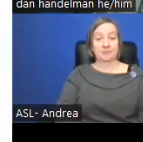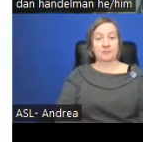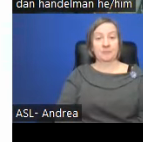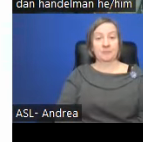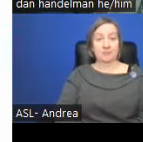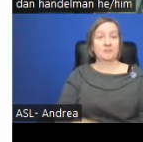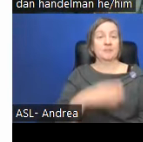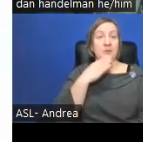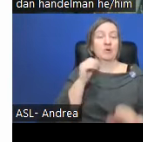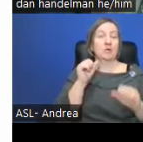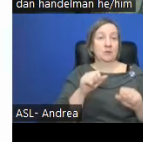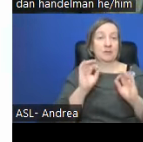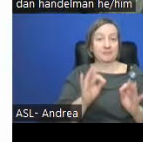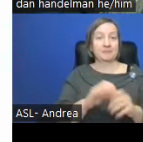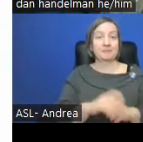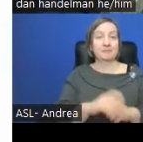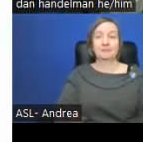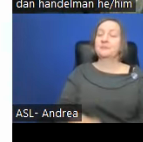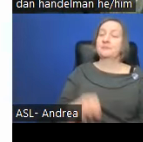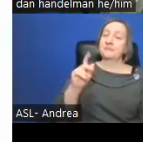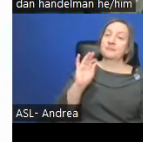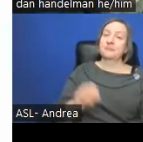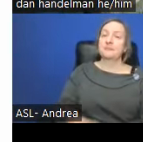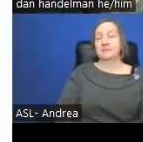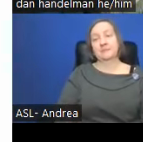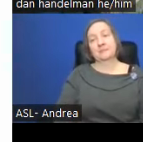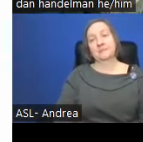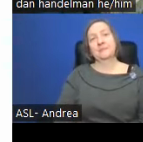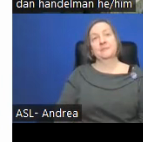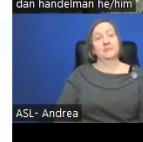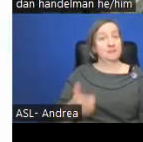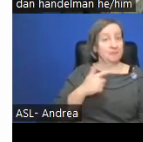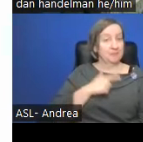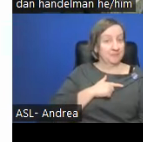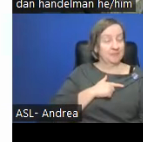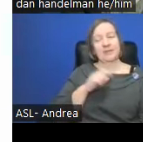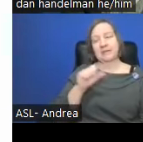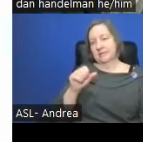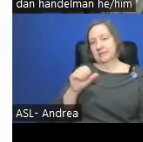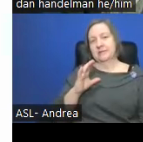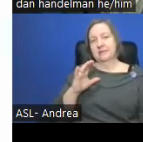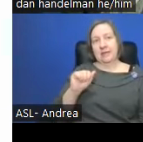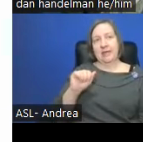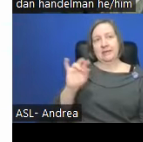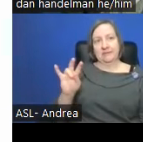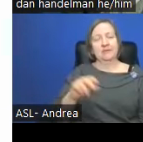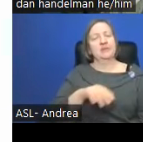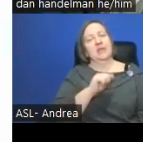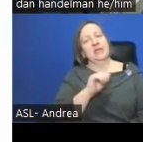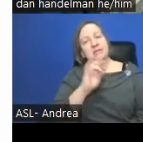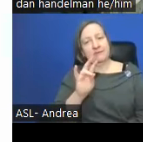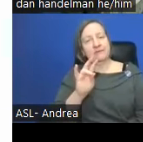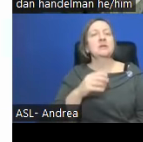Very good, we can. Okay. My turn. Yes, A7.